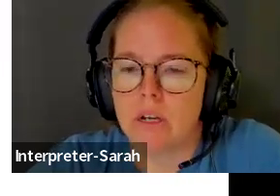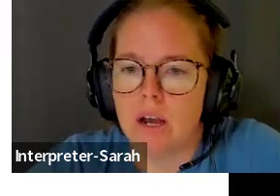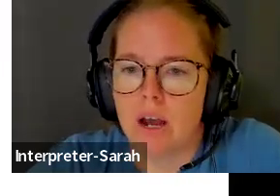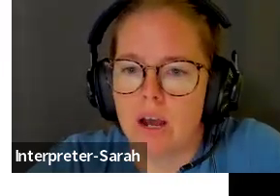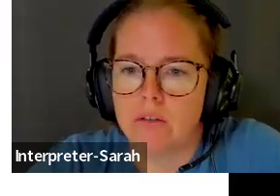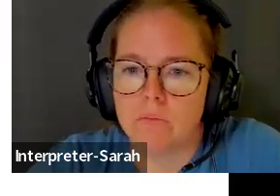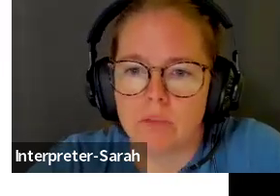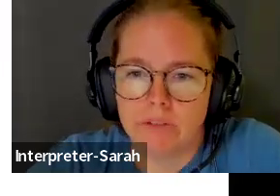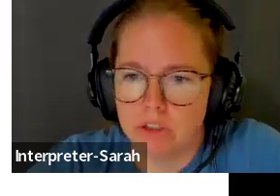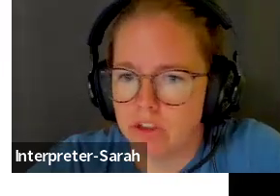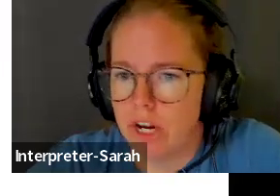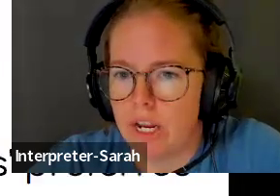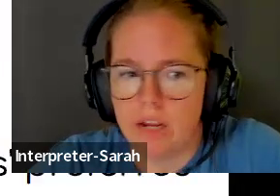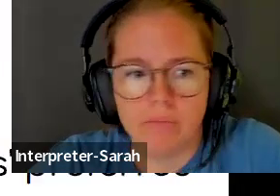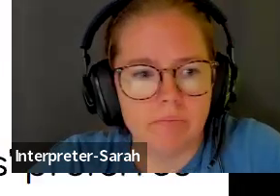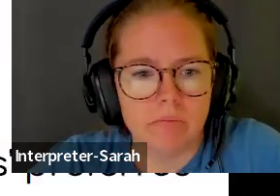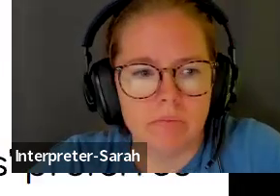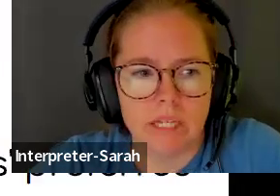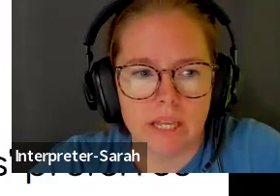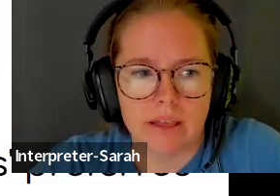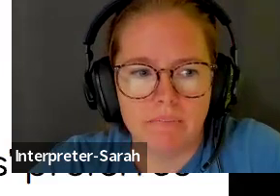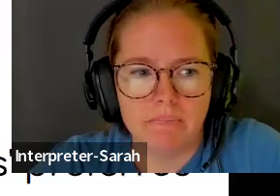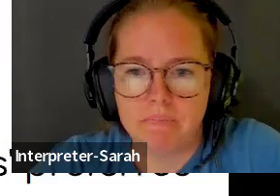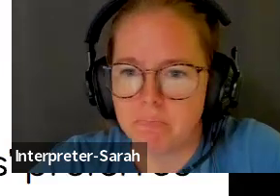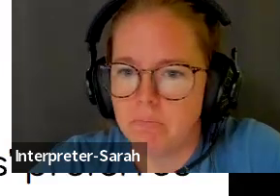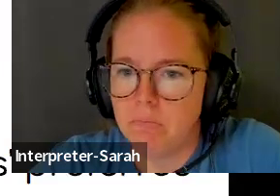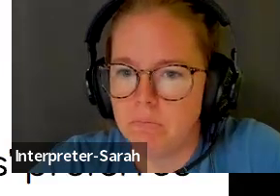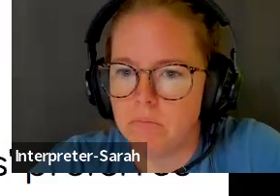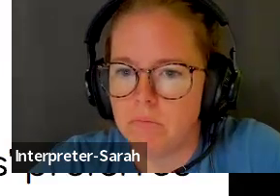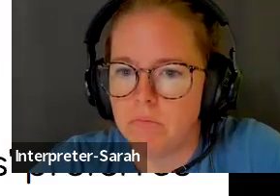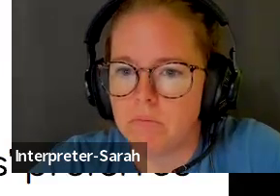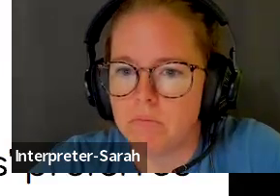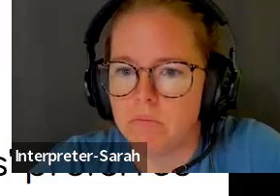skills, life skills training, things like that.